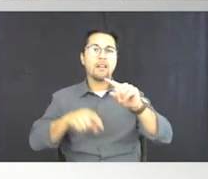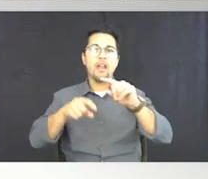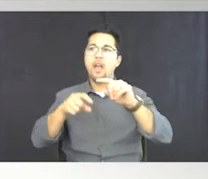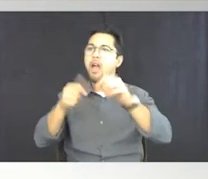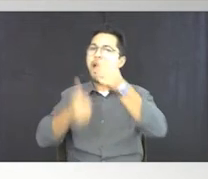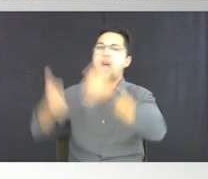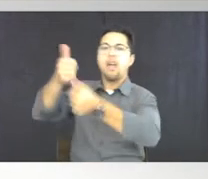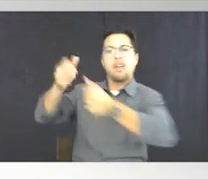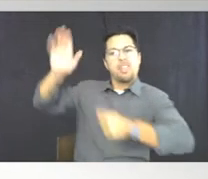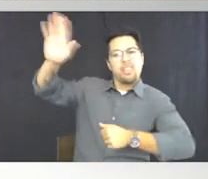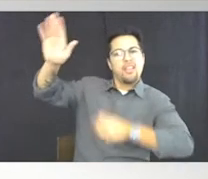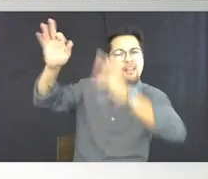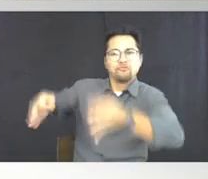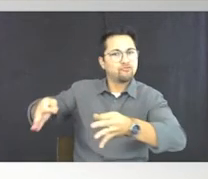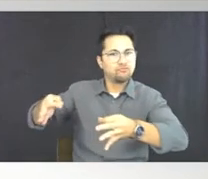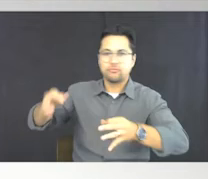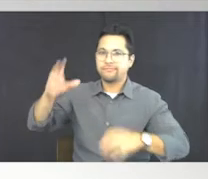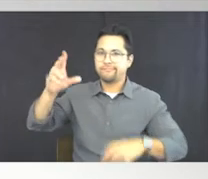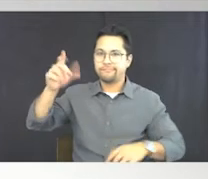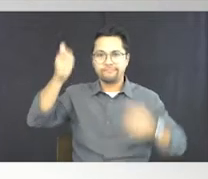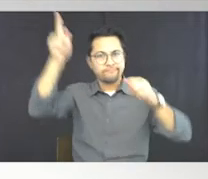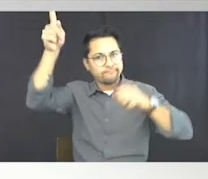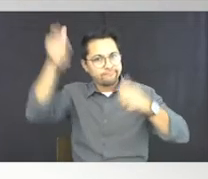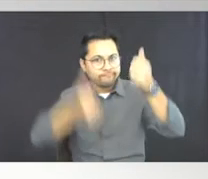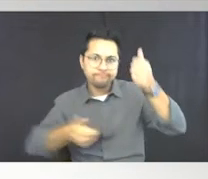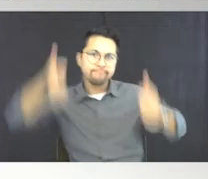judge rules.